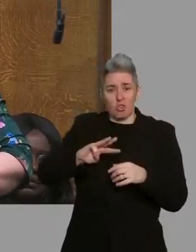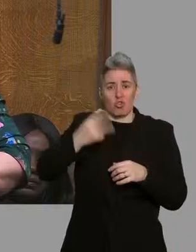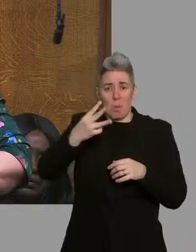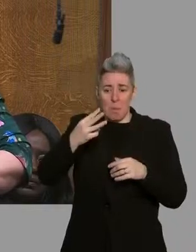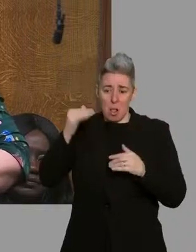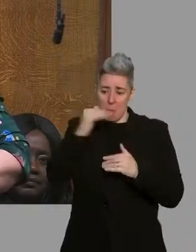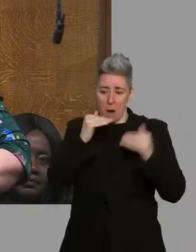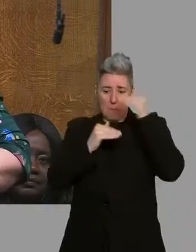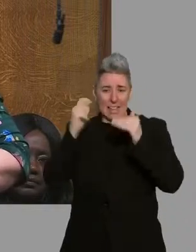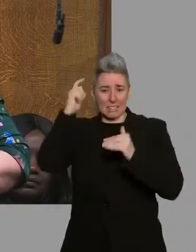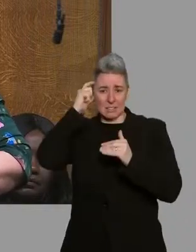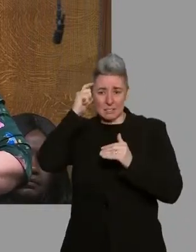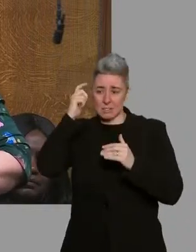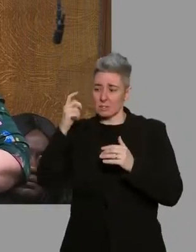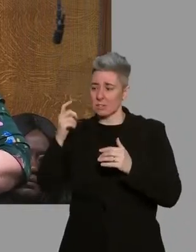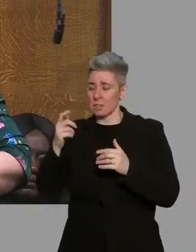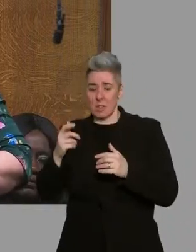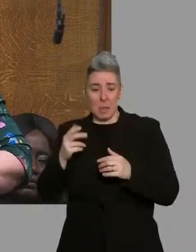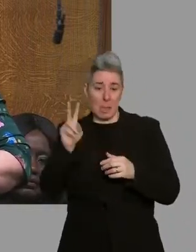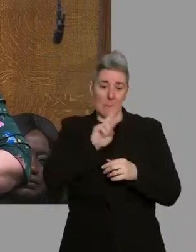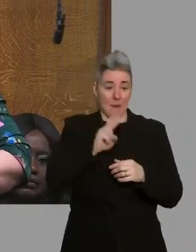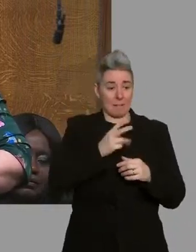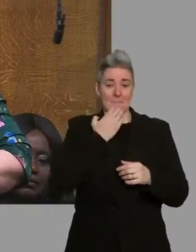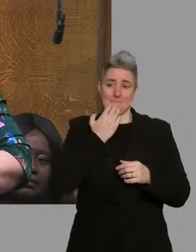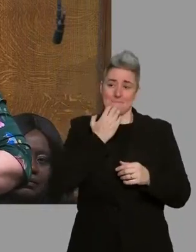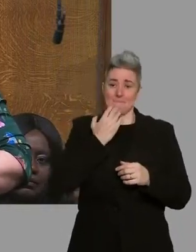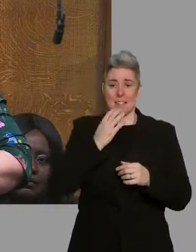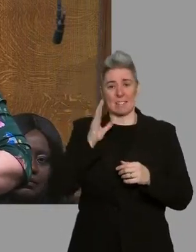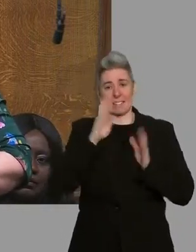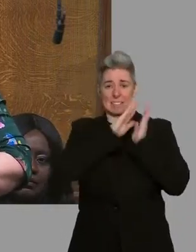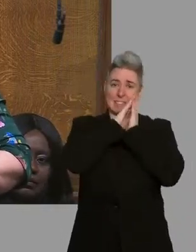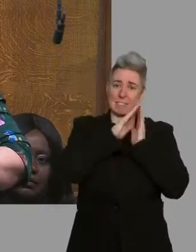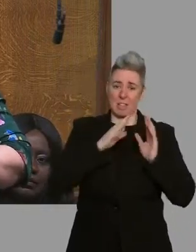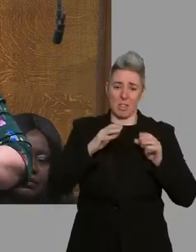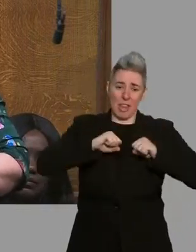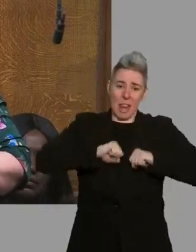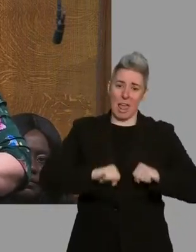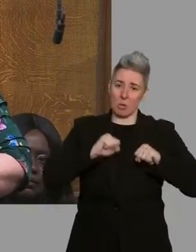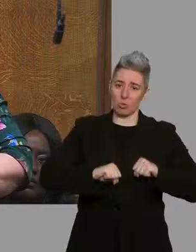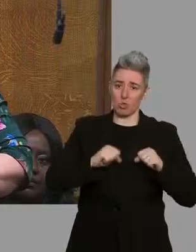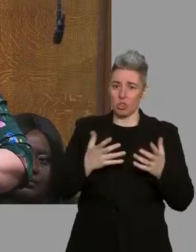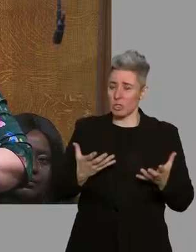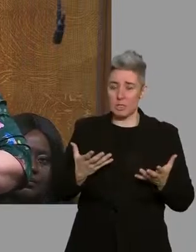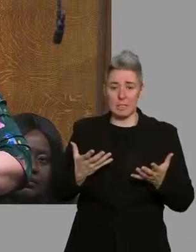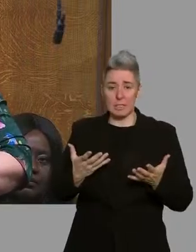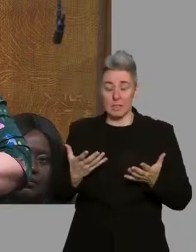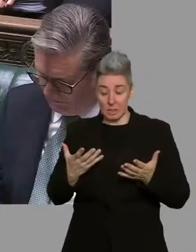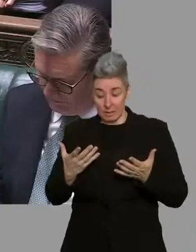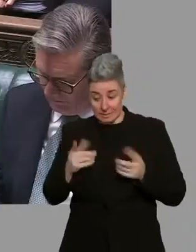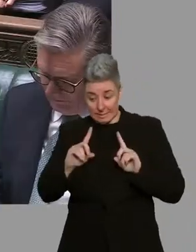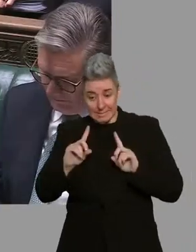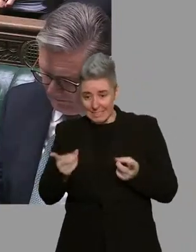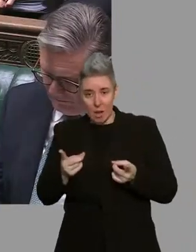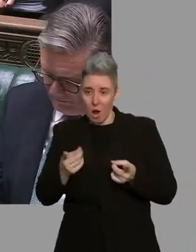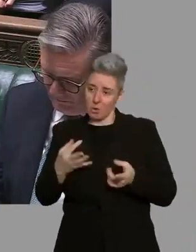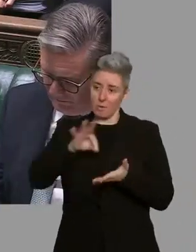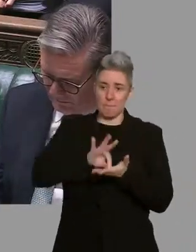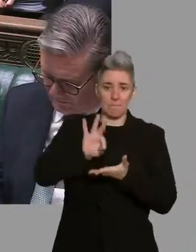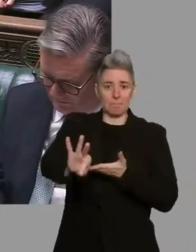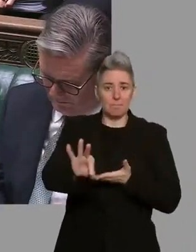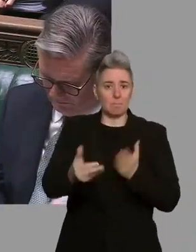would be £500,000, and it's out of the reach for these hard-working families. I really welcome our government's commitment